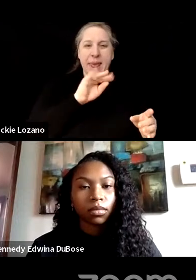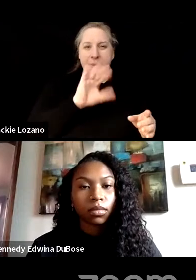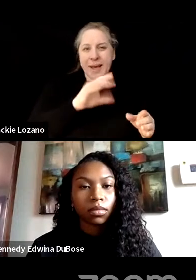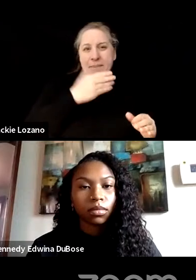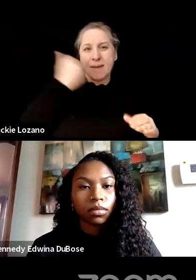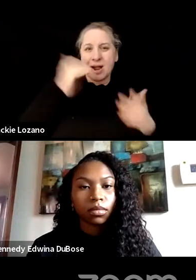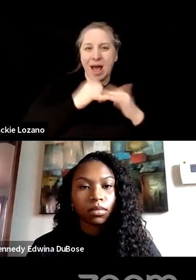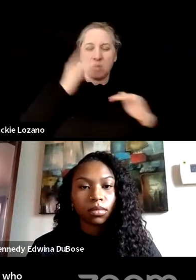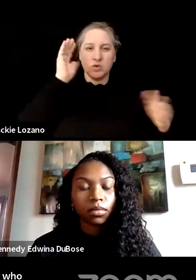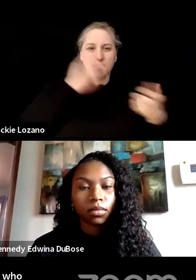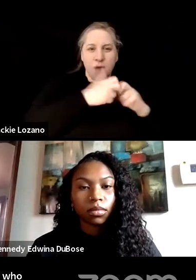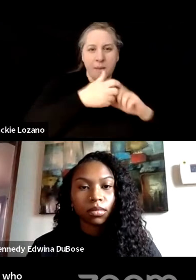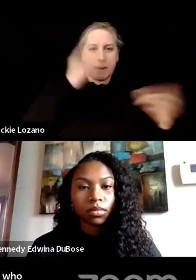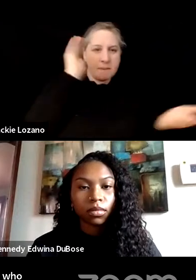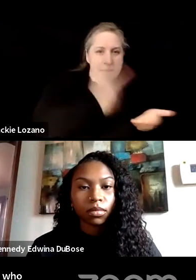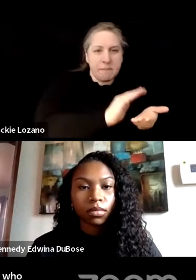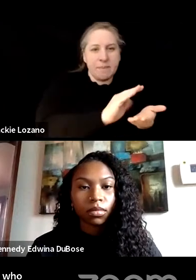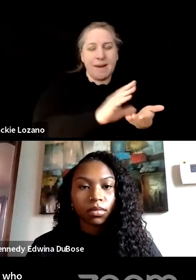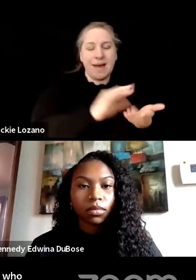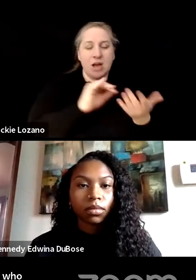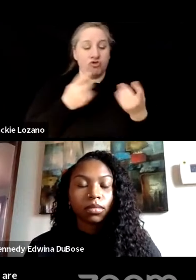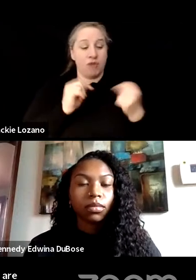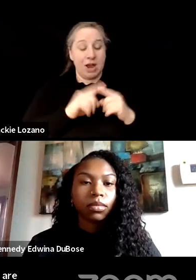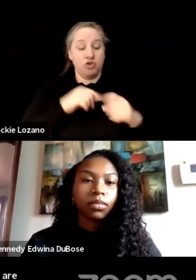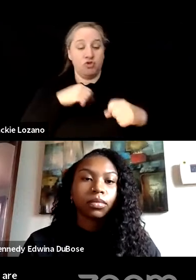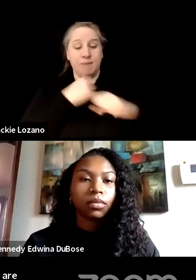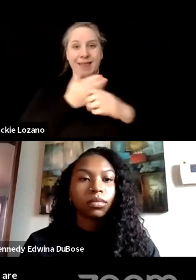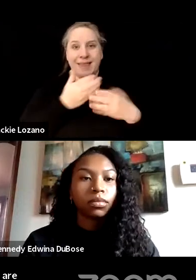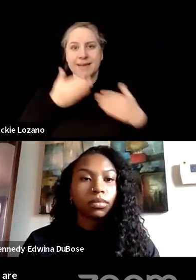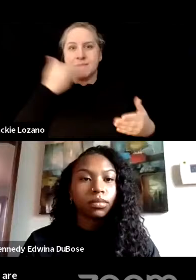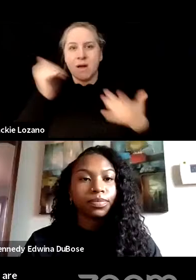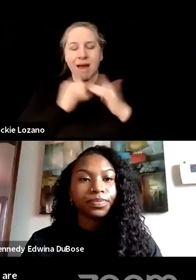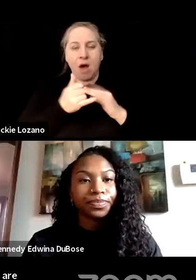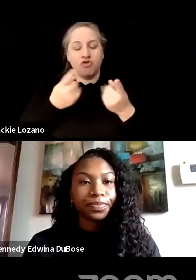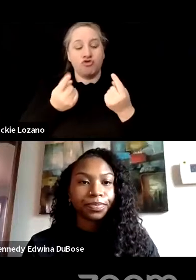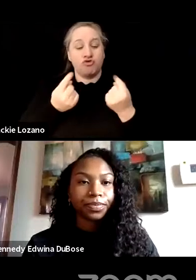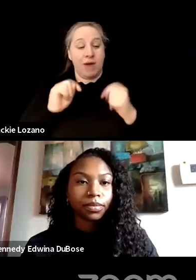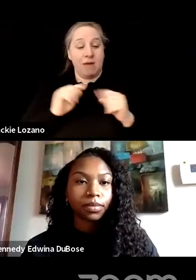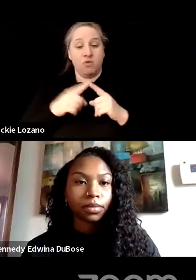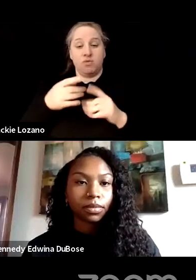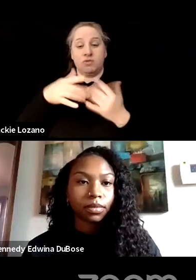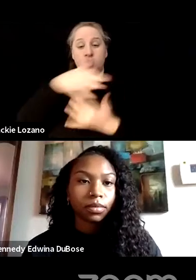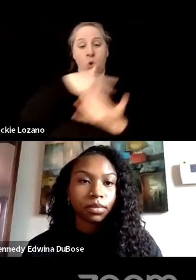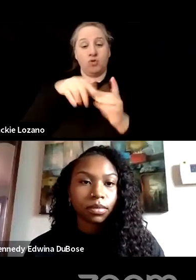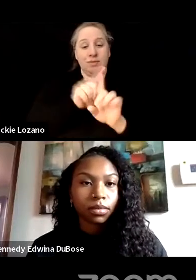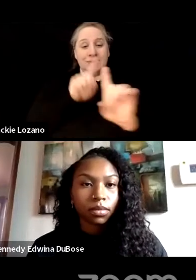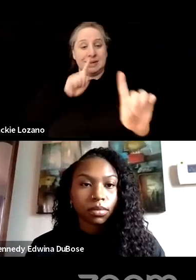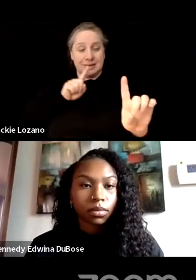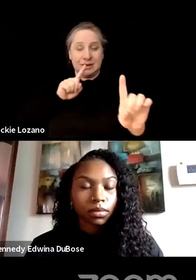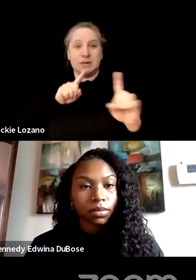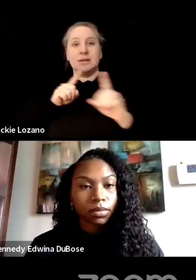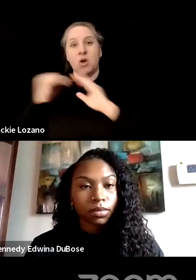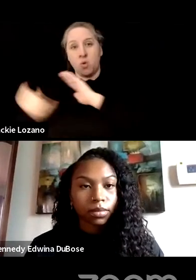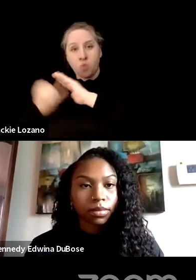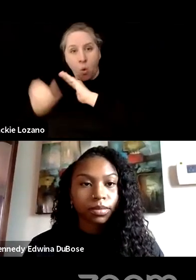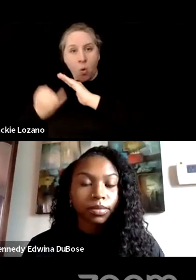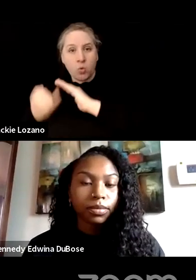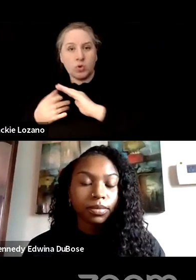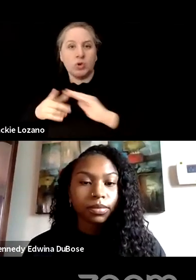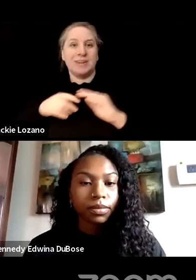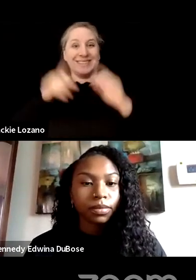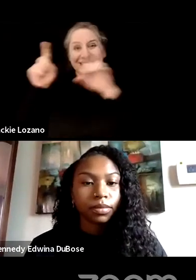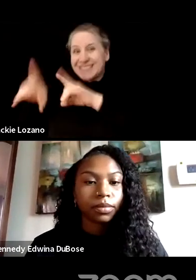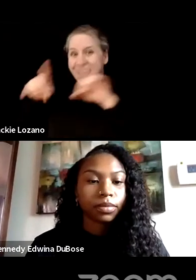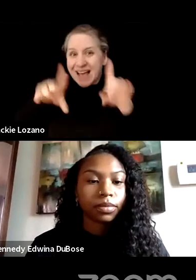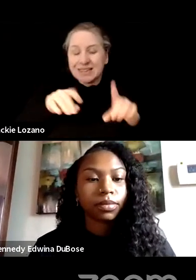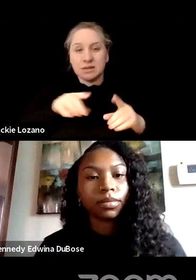testing, try to social distance or isolate or quarantine. And just thinking about who has access to that testing. Do you have insurance?